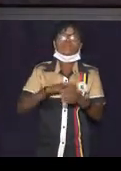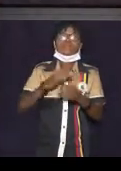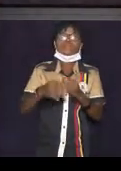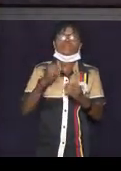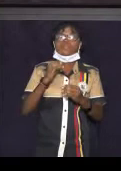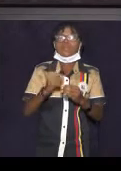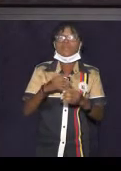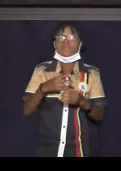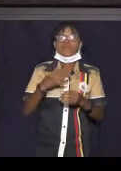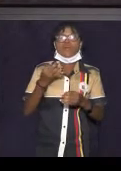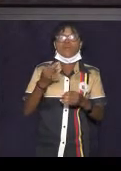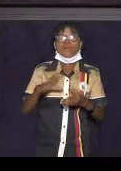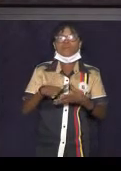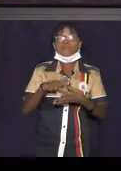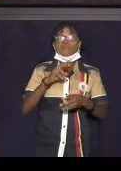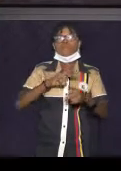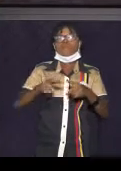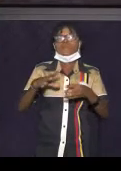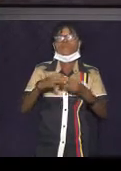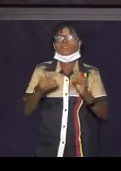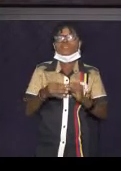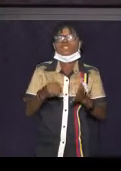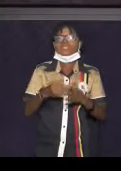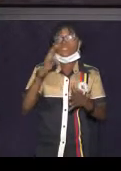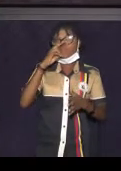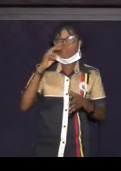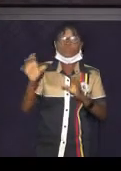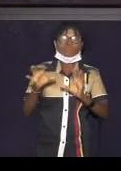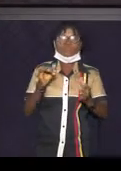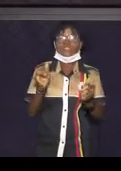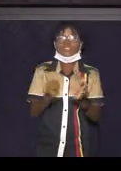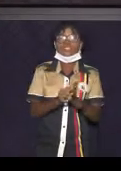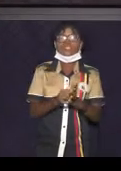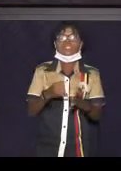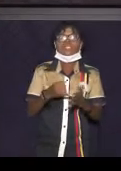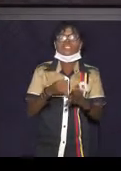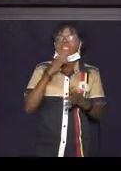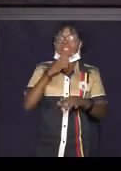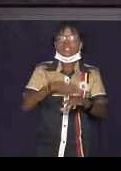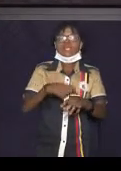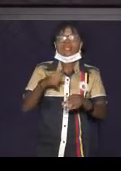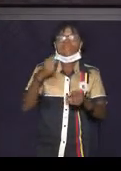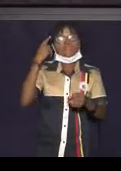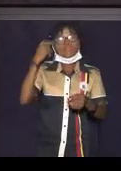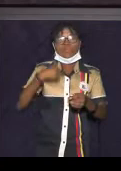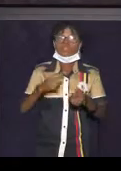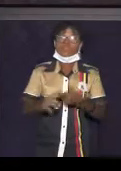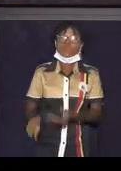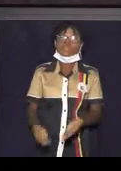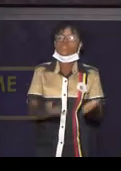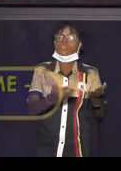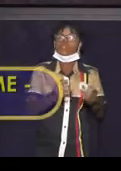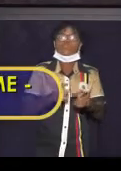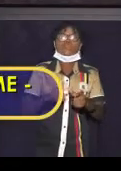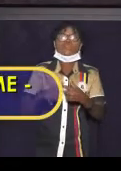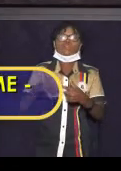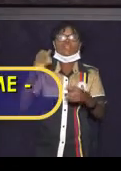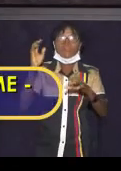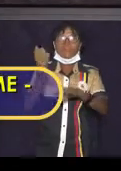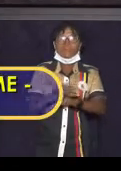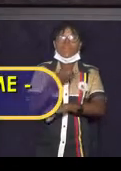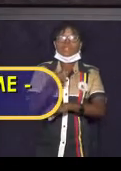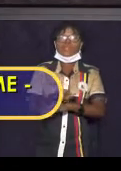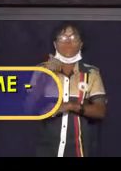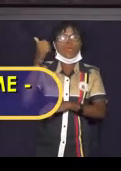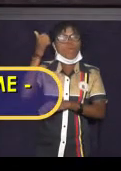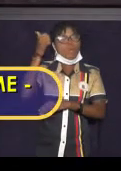tenses, and it was fun doing that. So it's time for me to hand you over to the mathematician,